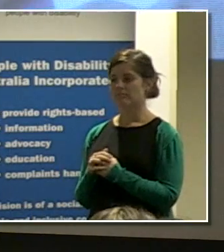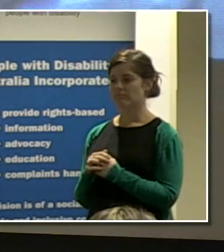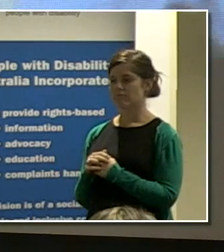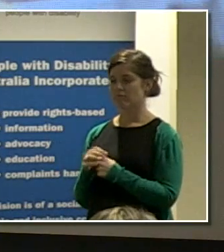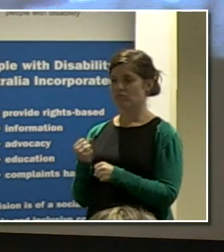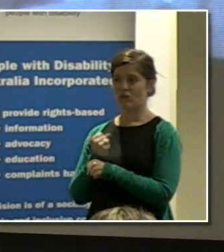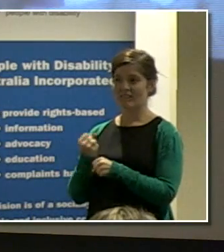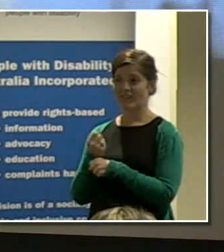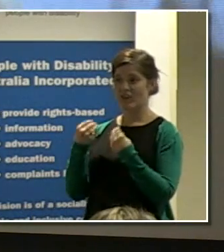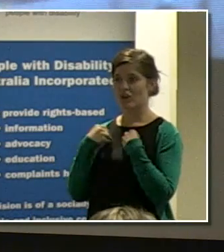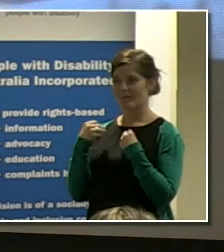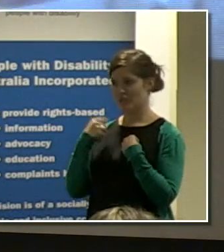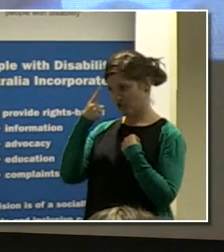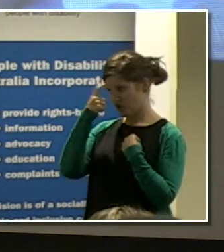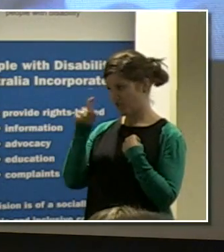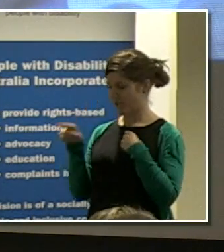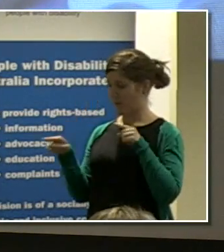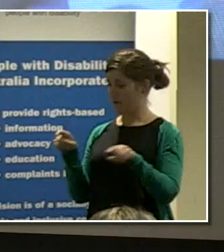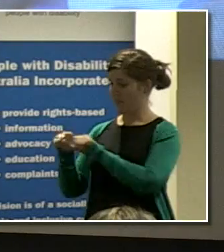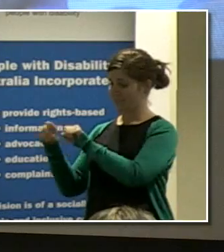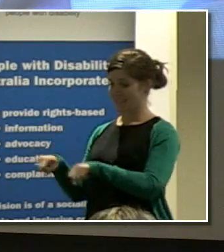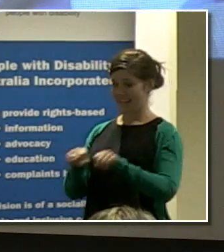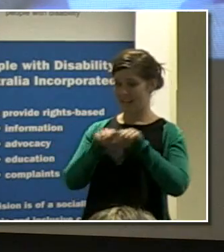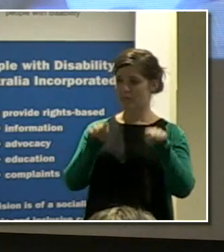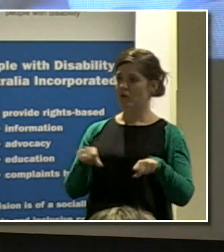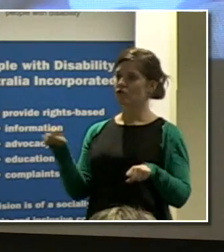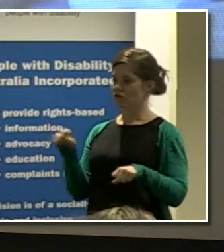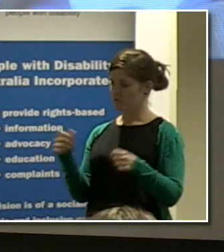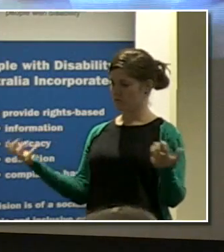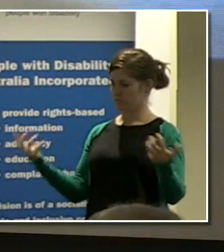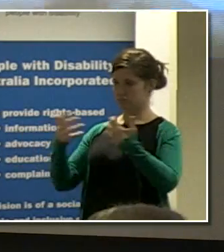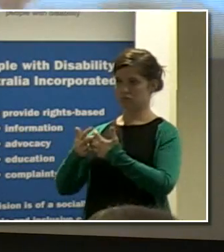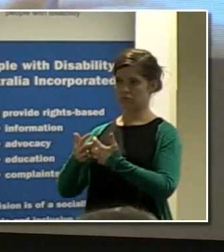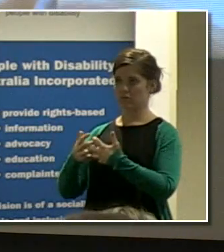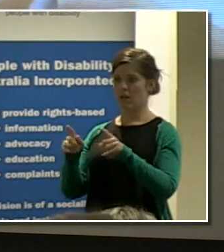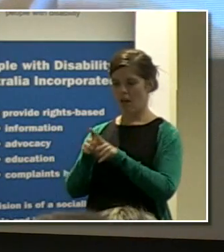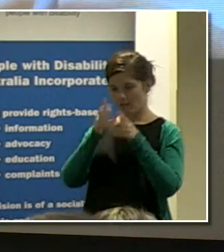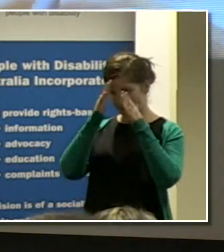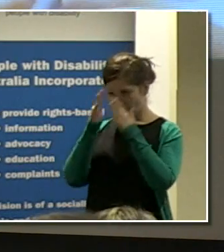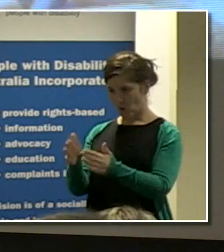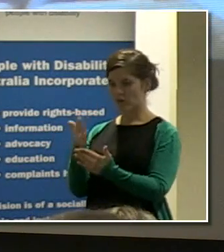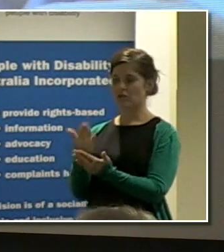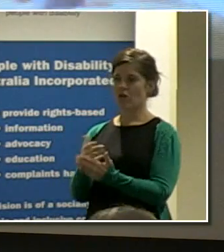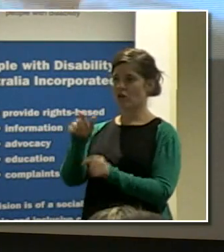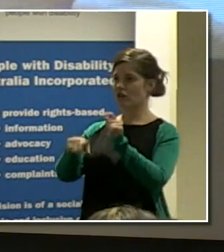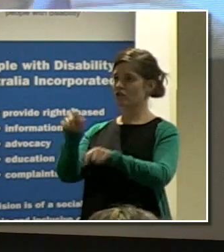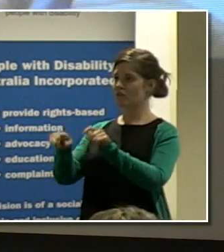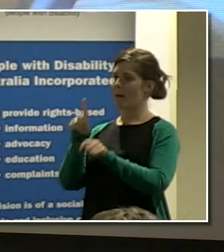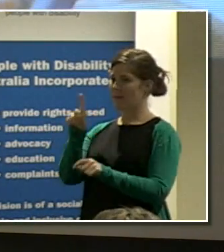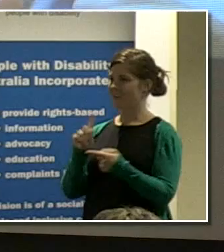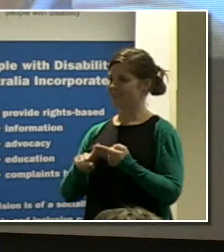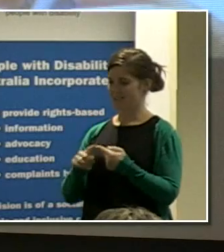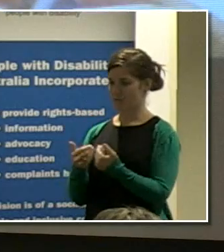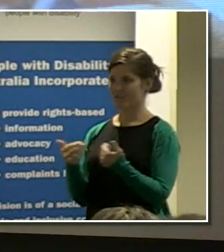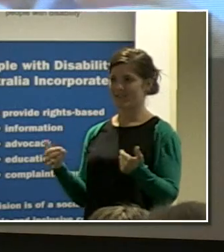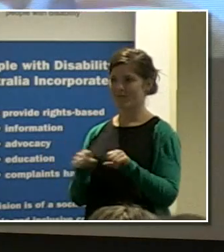that the two schemes should be complementary in being consumer-directed and consumer-focused, but it's probably also